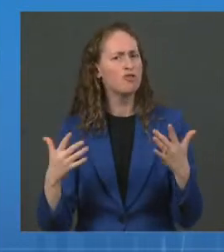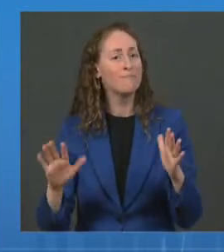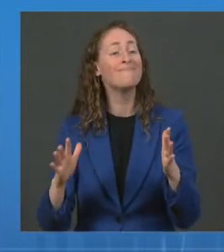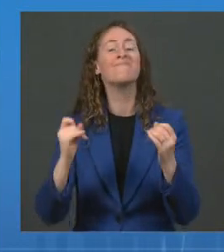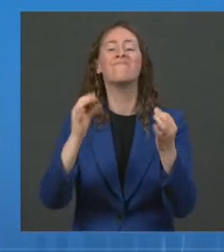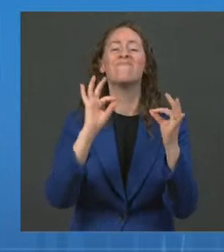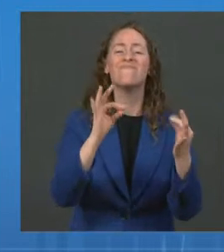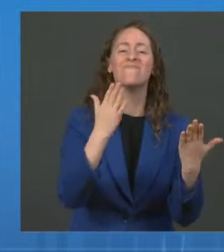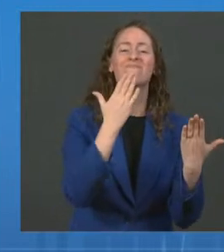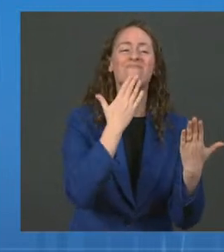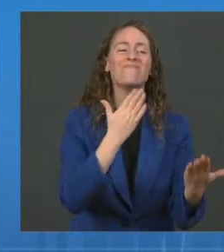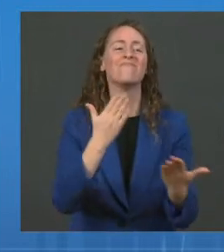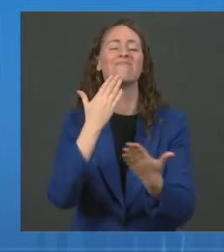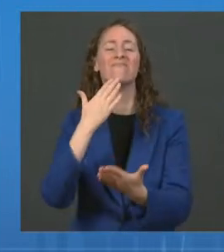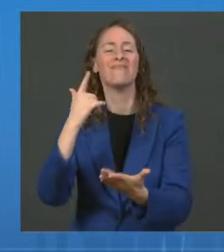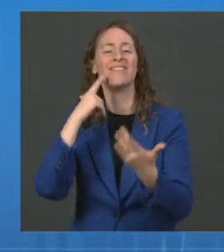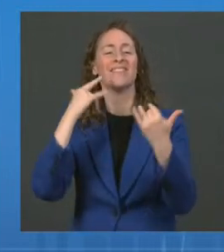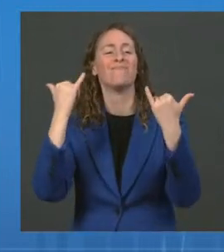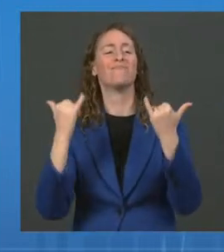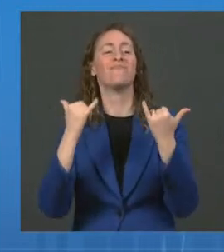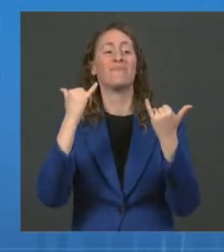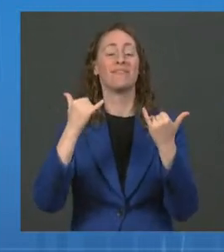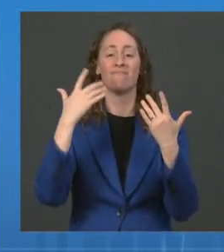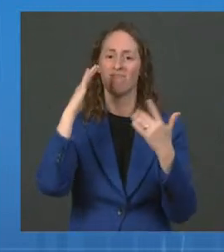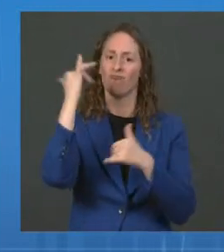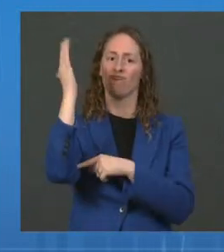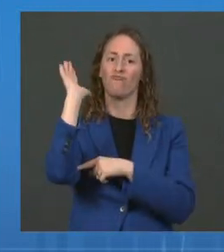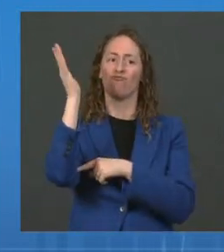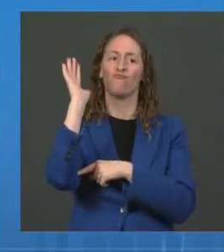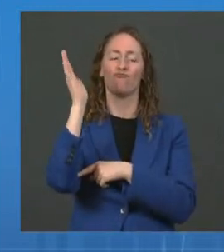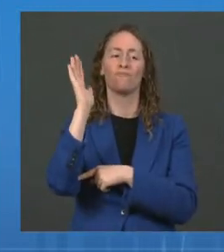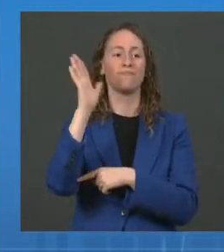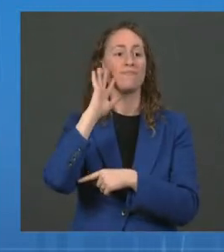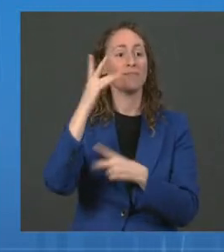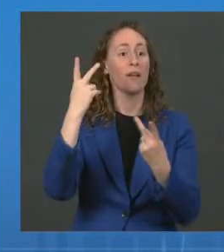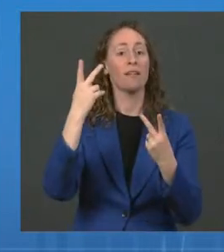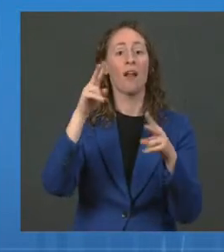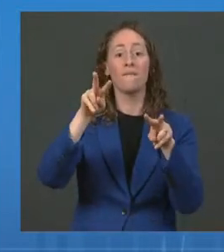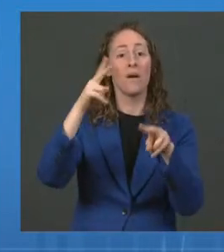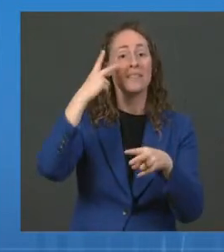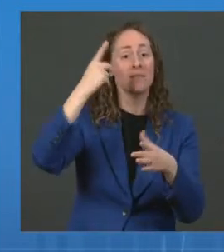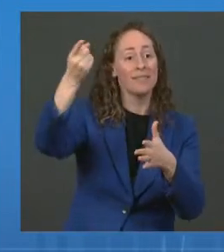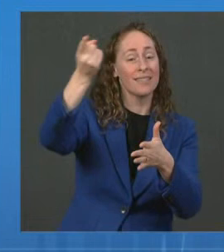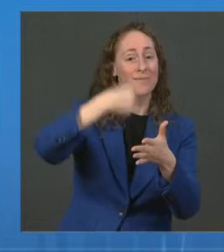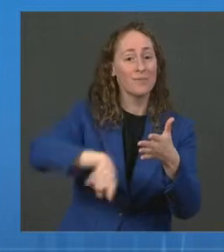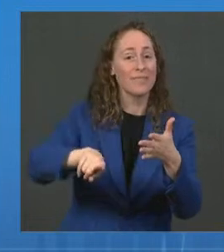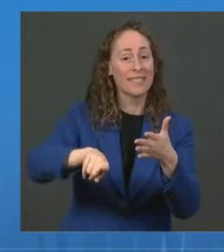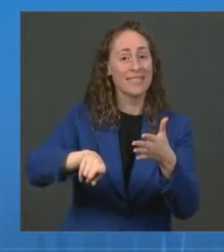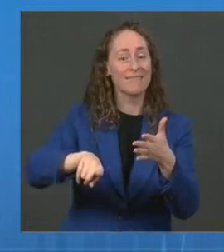for today's briefing, and we look forward to seeing you next week. Thank you.